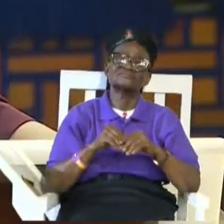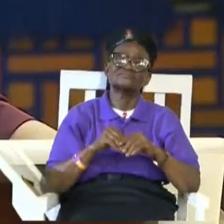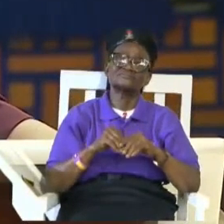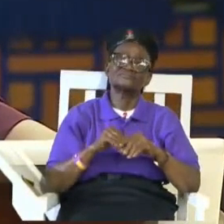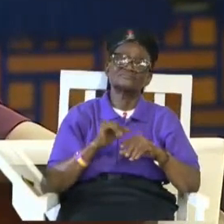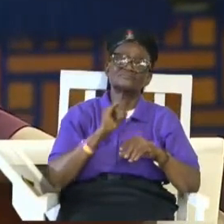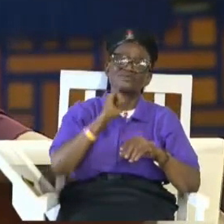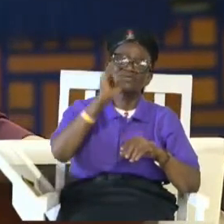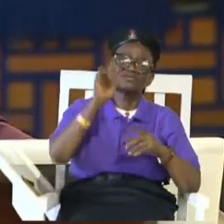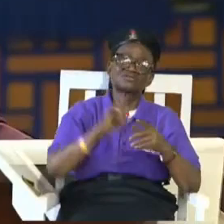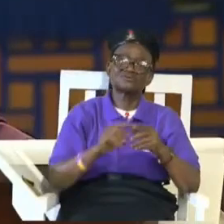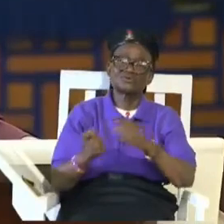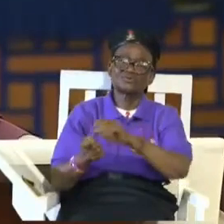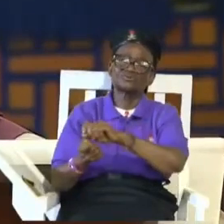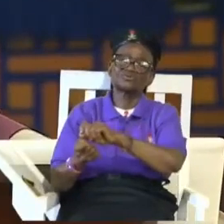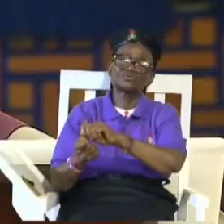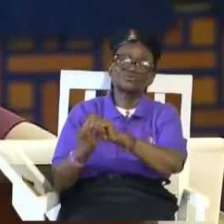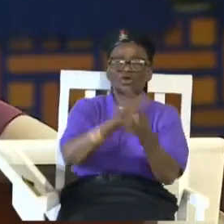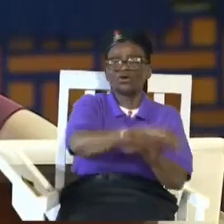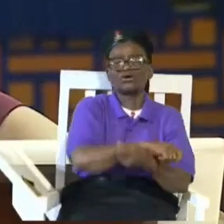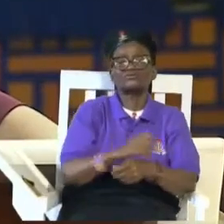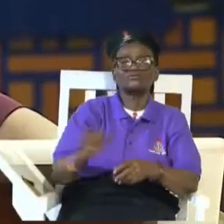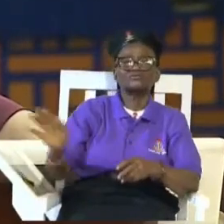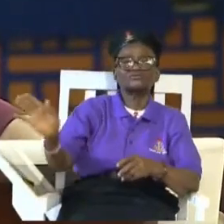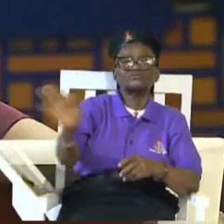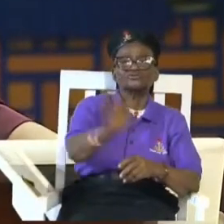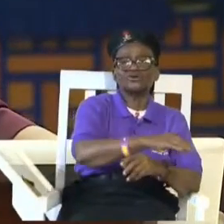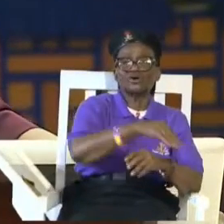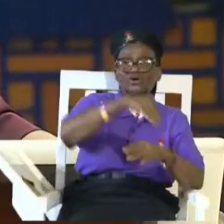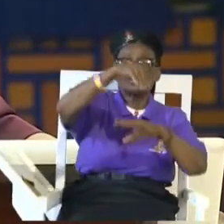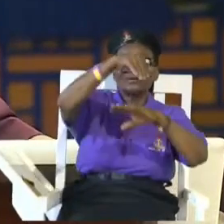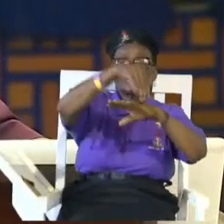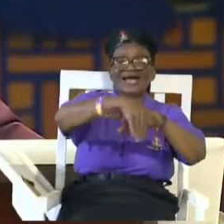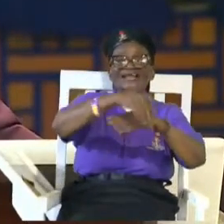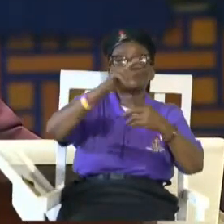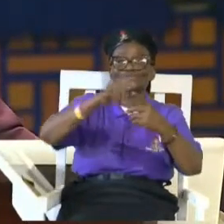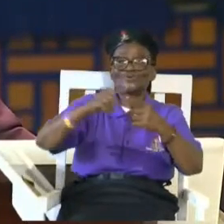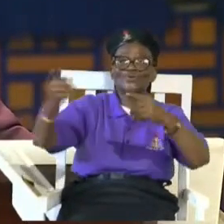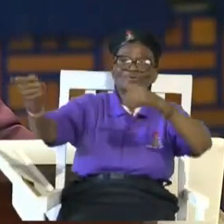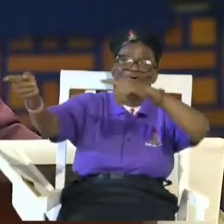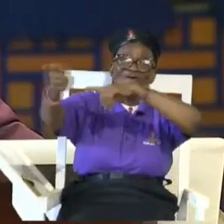is to turn your night to day.